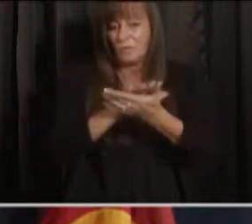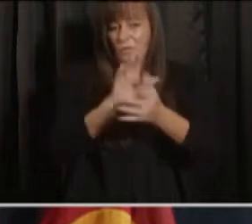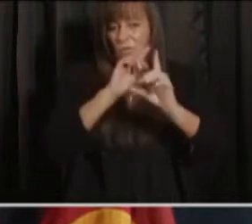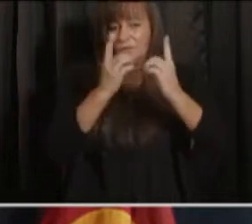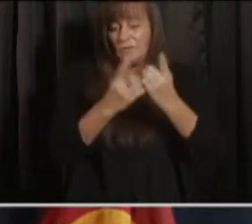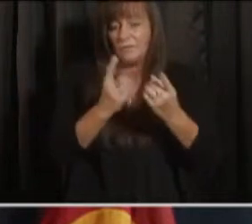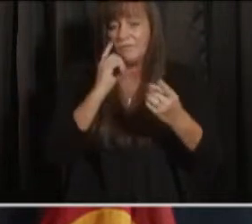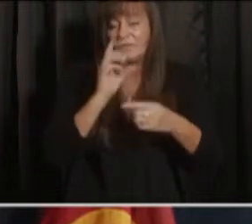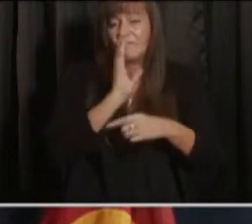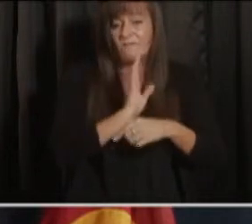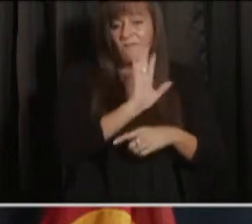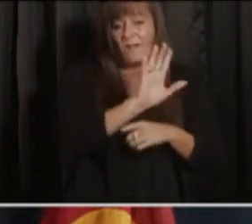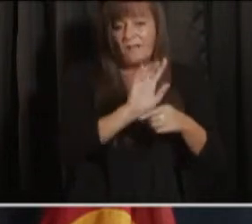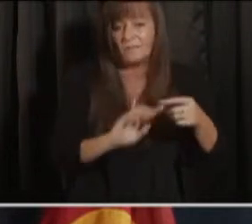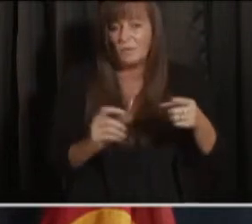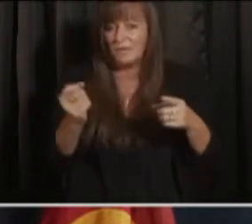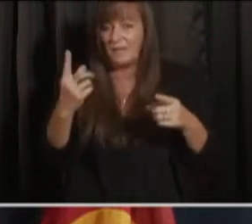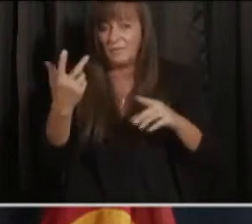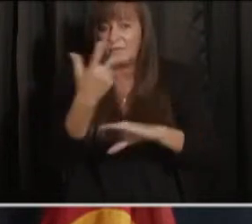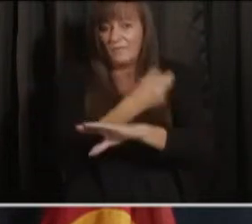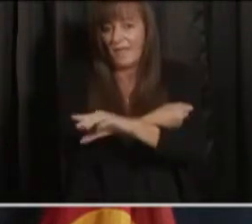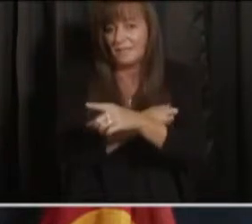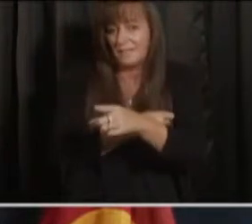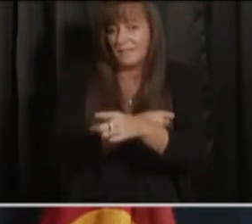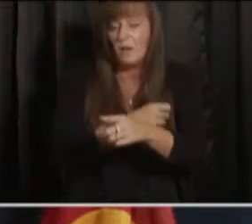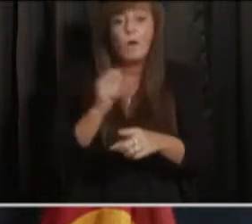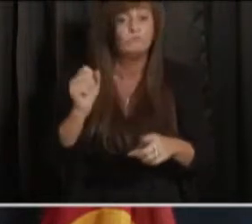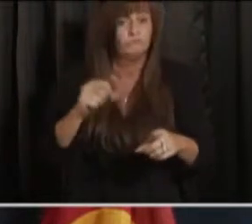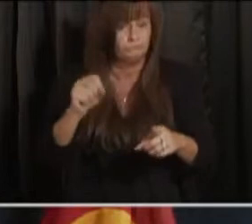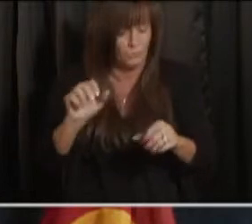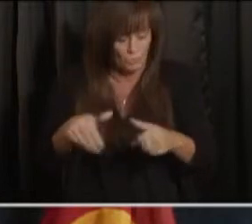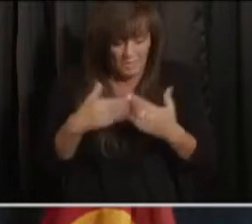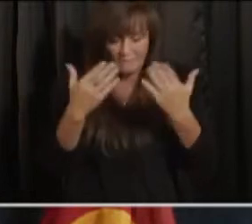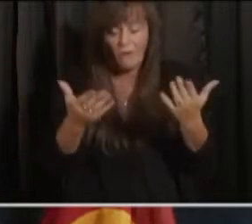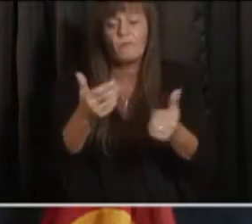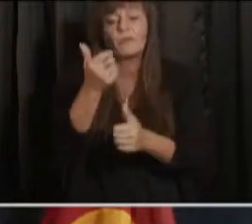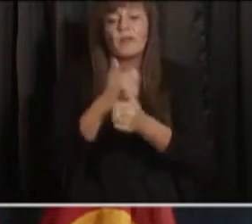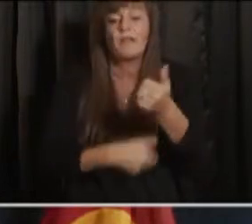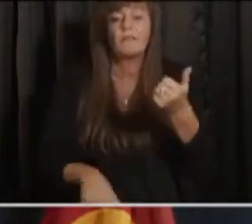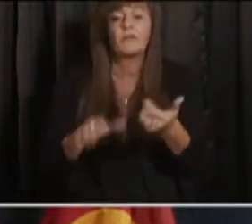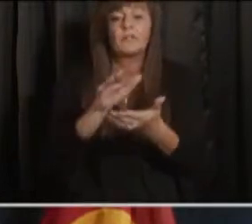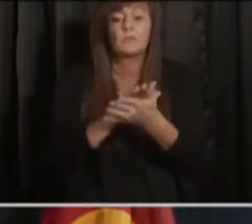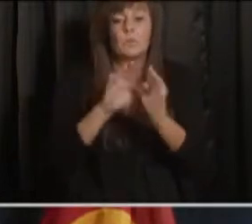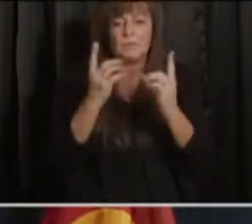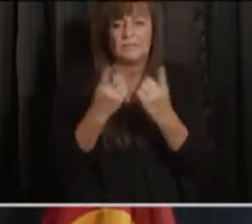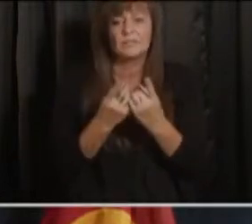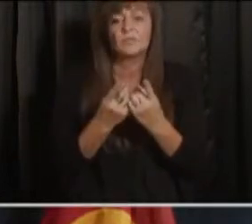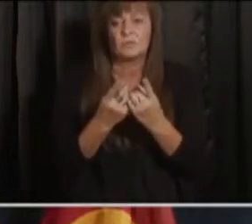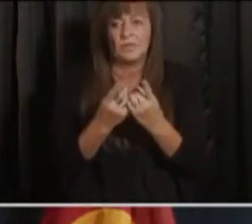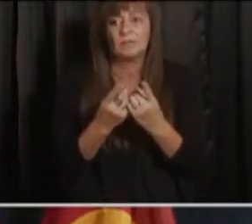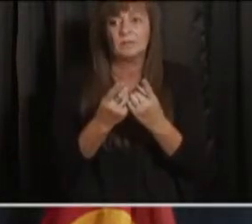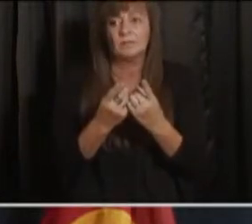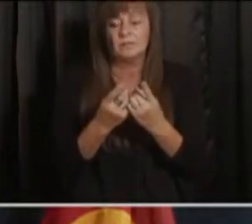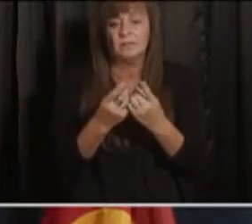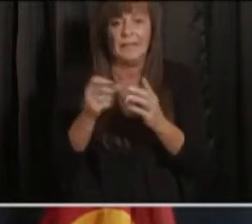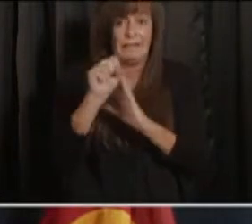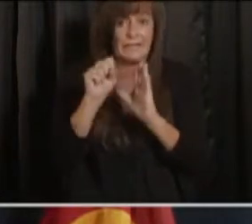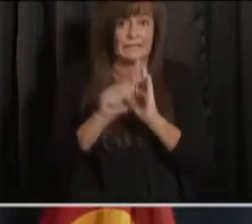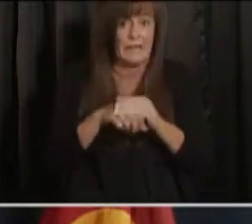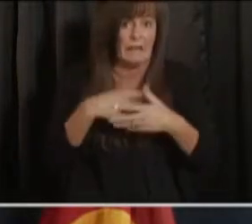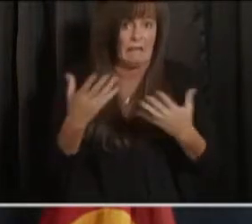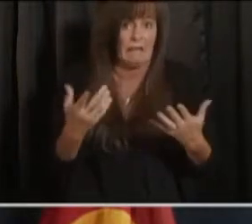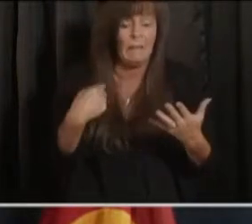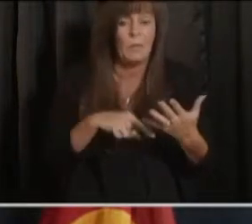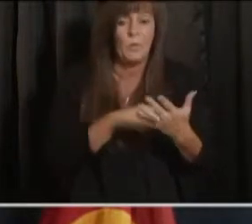buy-in you've gotten from them across the state? Thank you. Yeah, so we have offered to every school district that we, the state, can